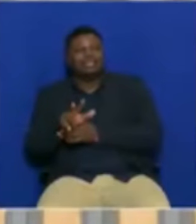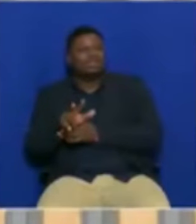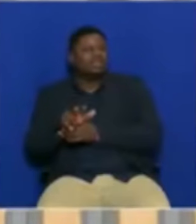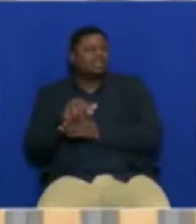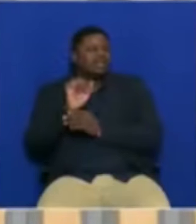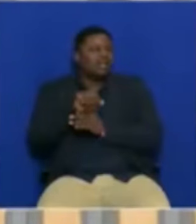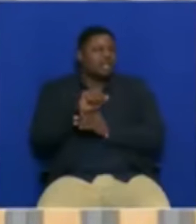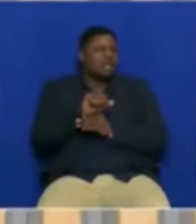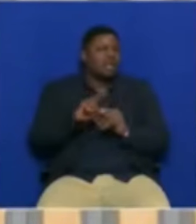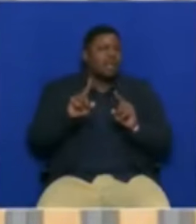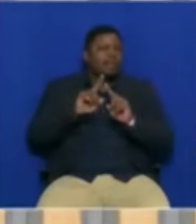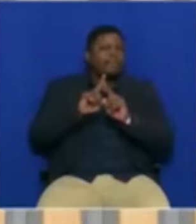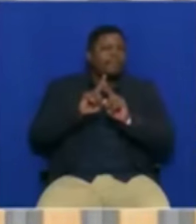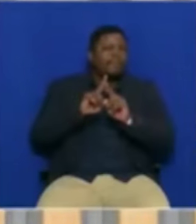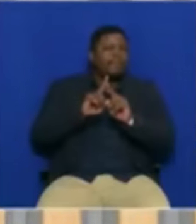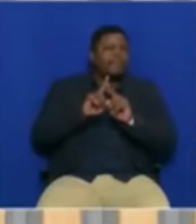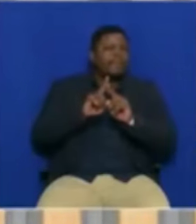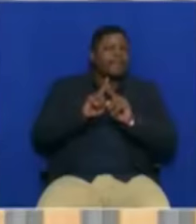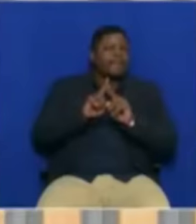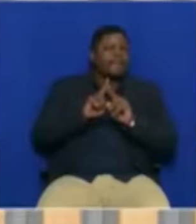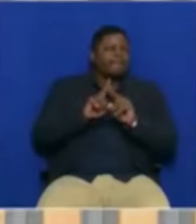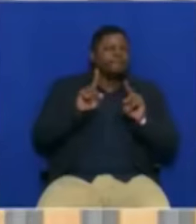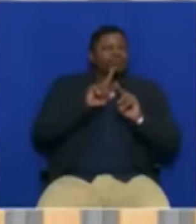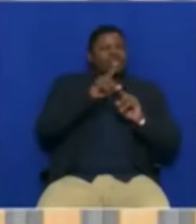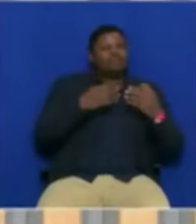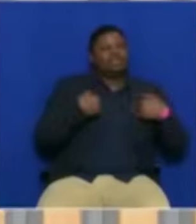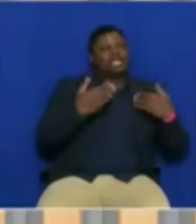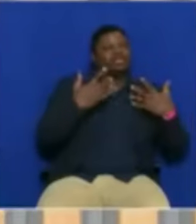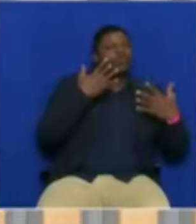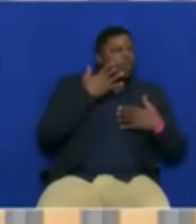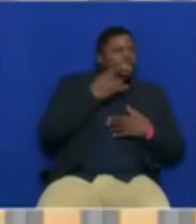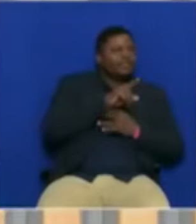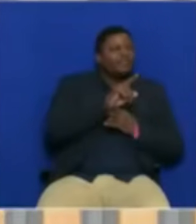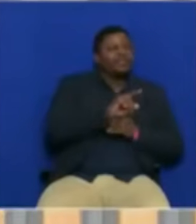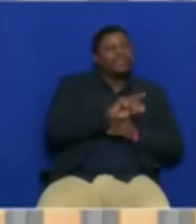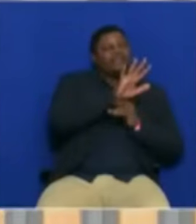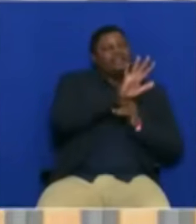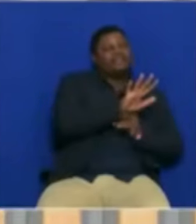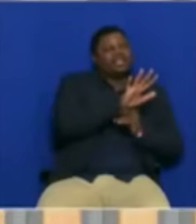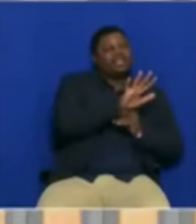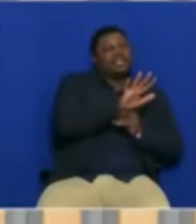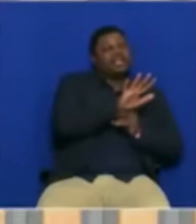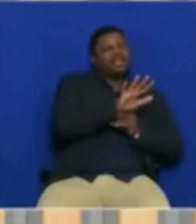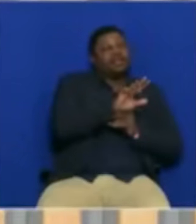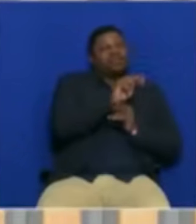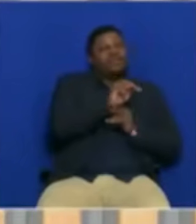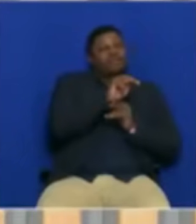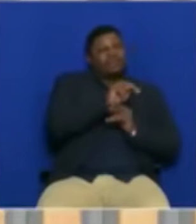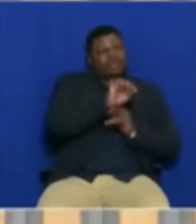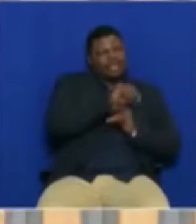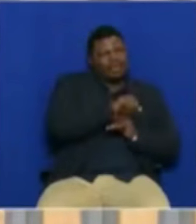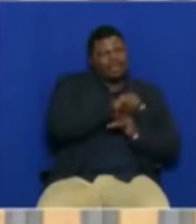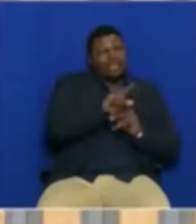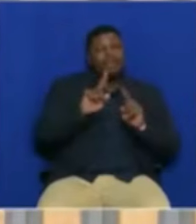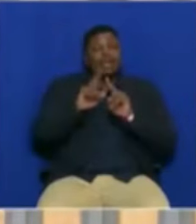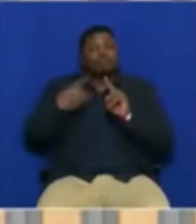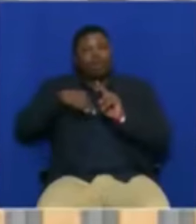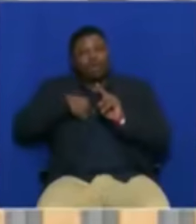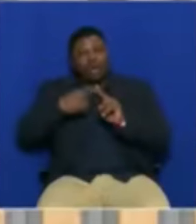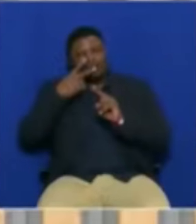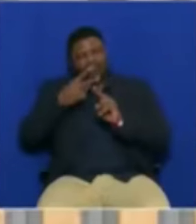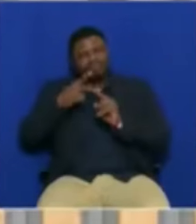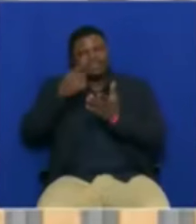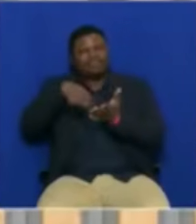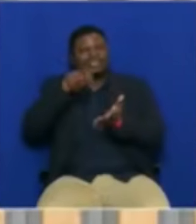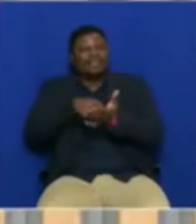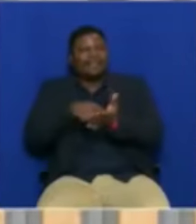And we see that from the date stamp I'm on with page 285. I'm with you. Thank you, So Commissioner. they missed that 4 November deadline